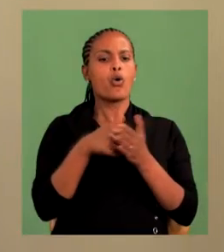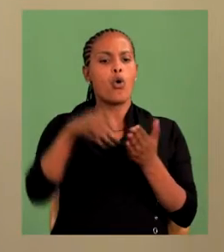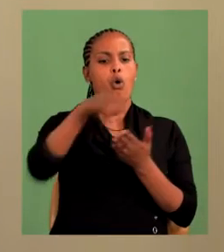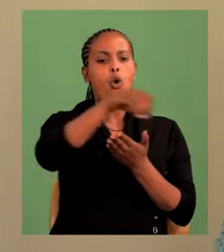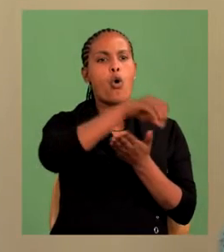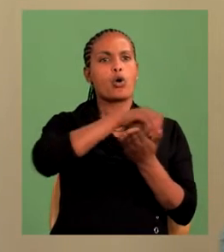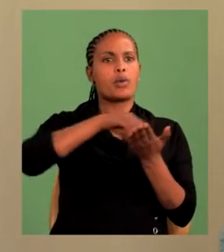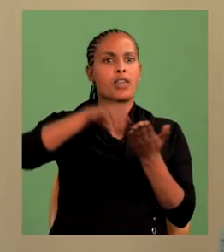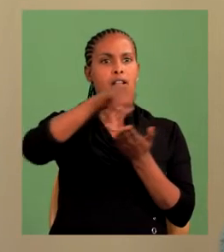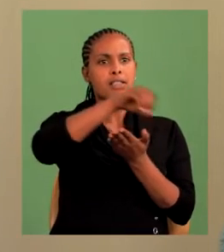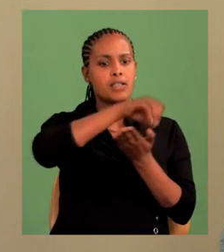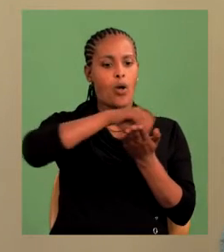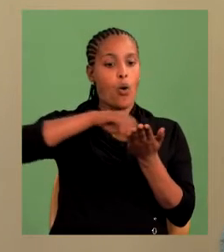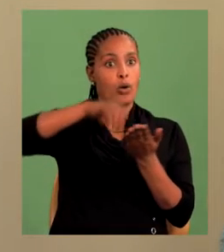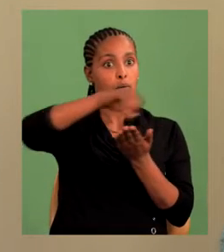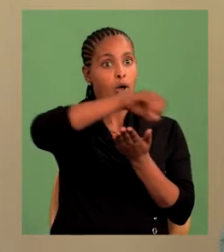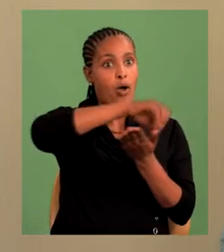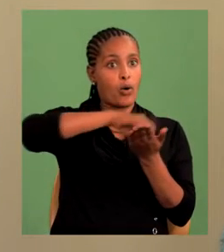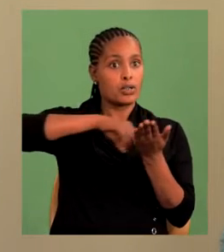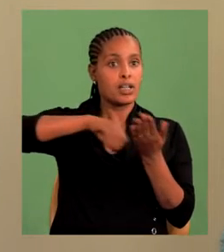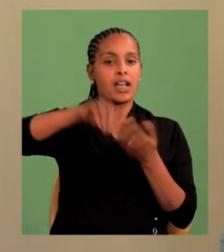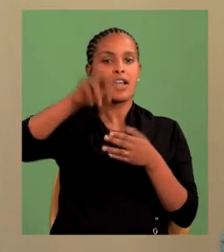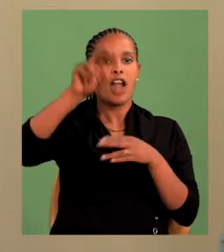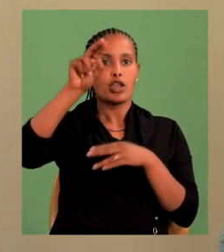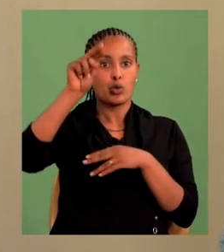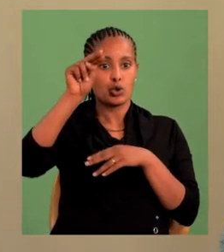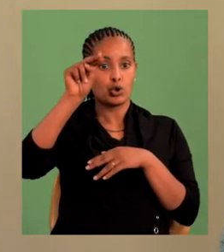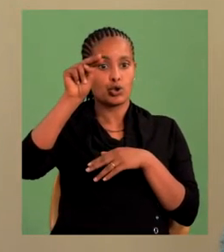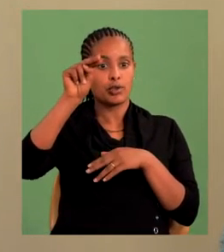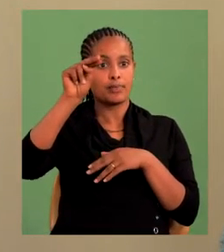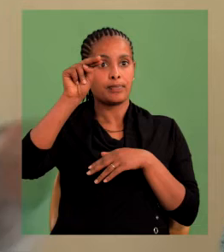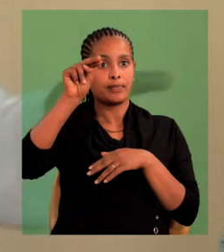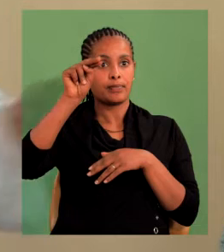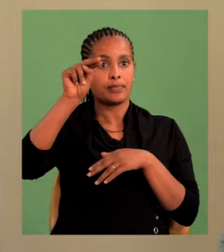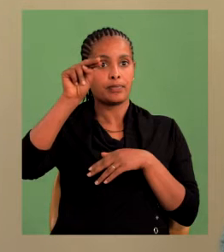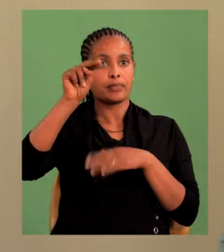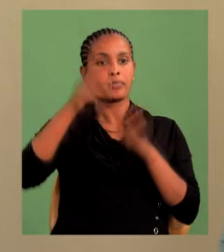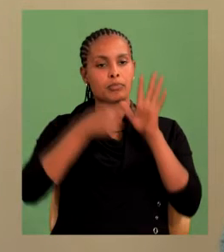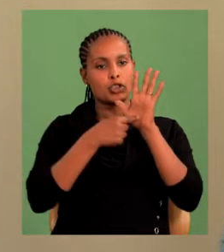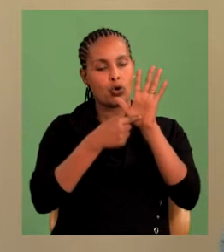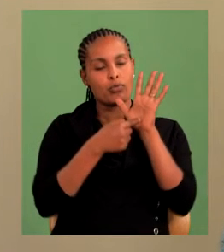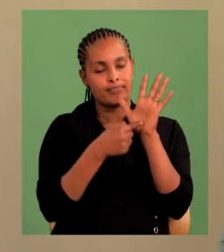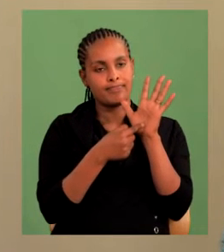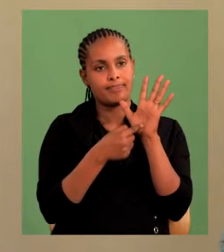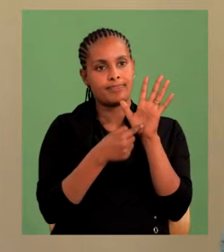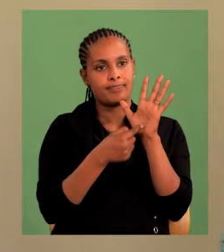orbitals, valence shell orbitals on nitrogen shown?